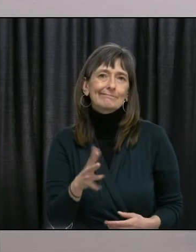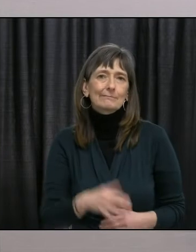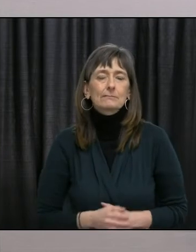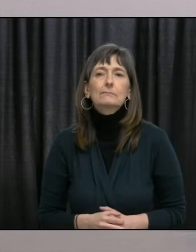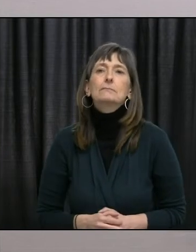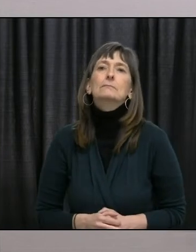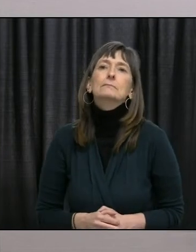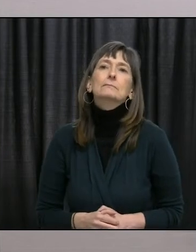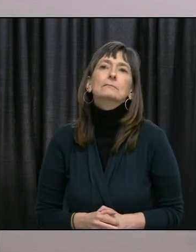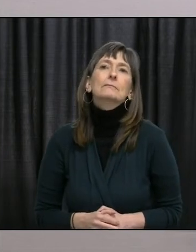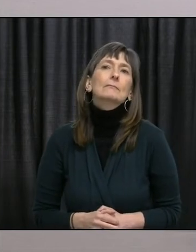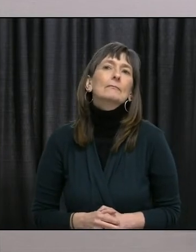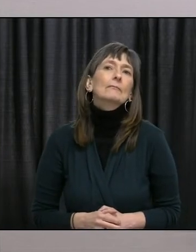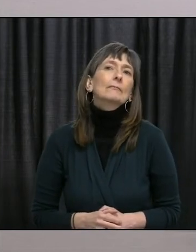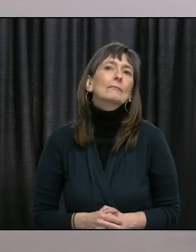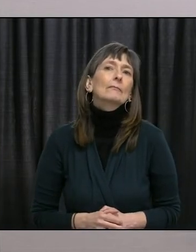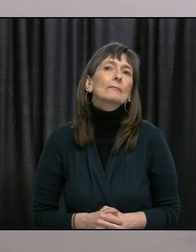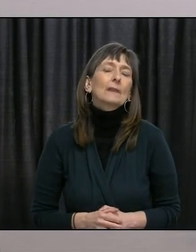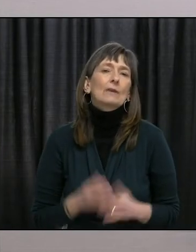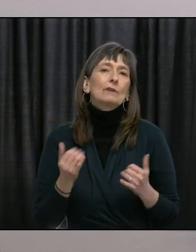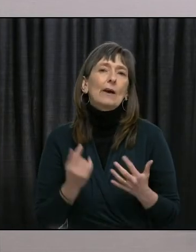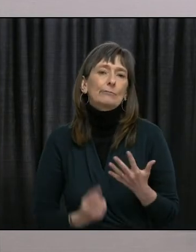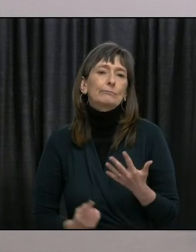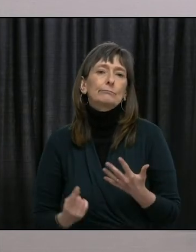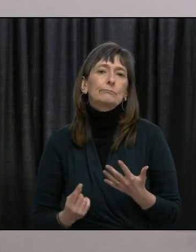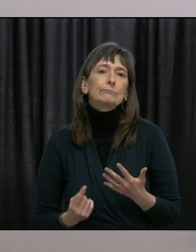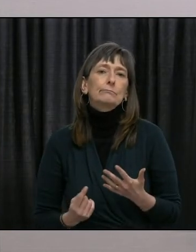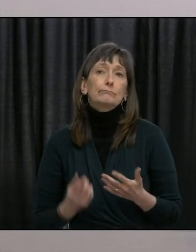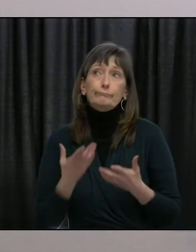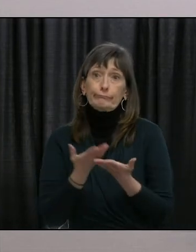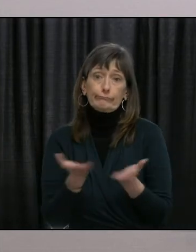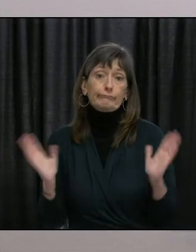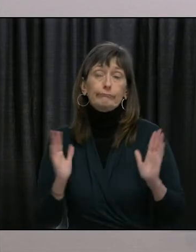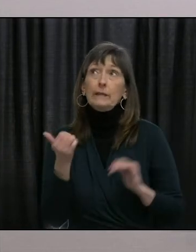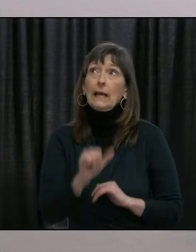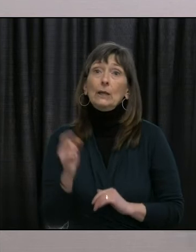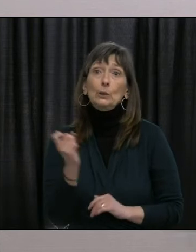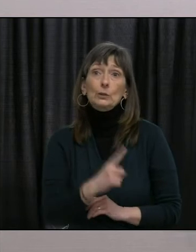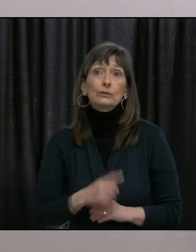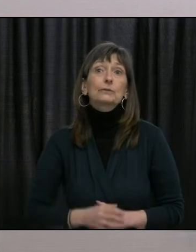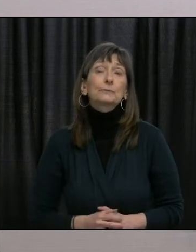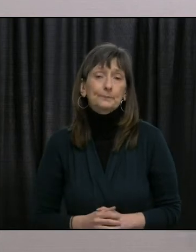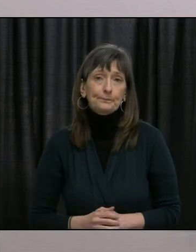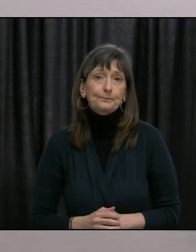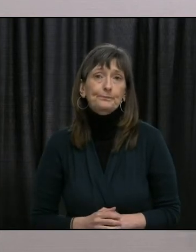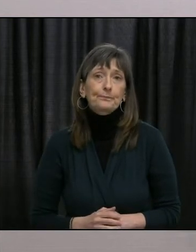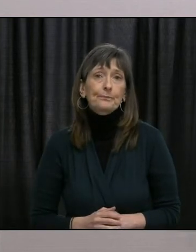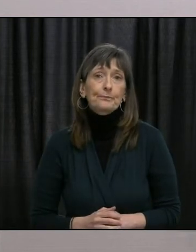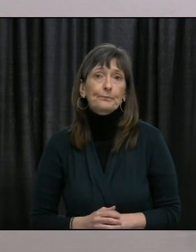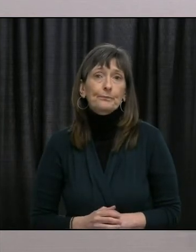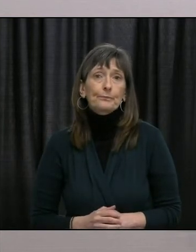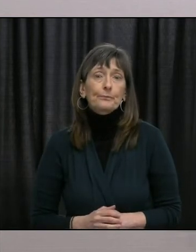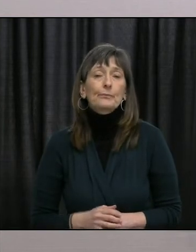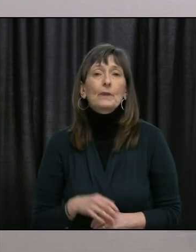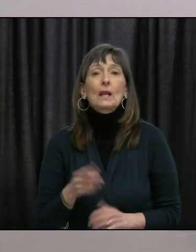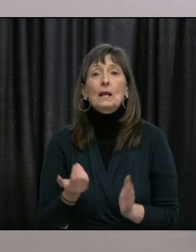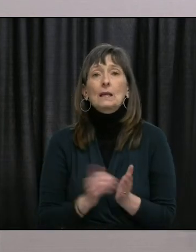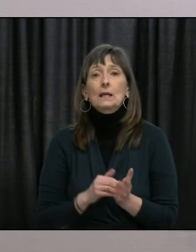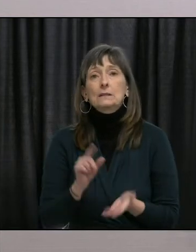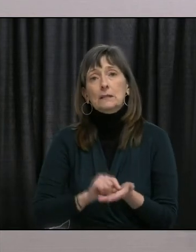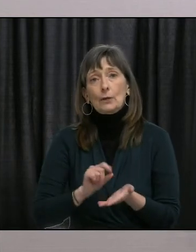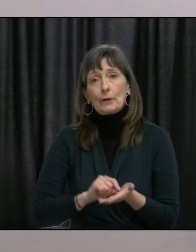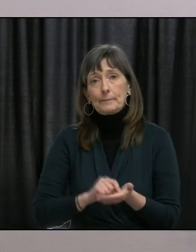We have a little bit of time left, so instead of going to single questions, I'm going to allow each reporter to ask 2 more questions each, and we'll start with Peter Jackson of the